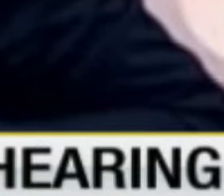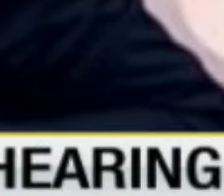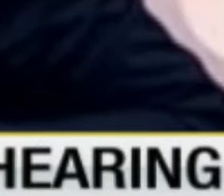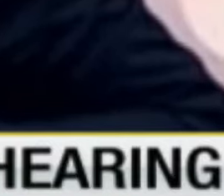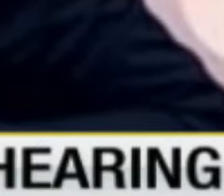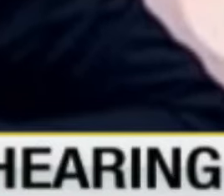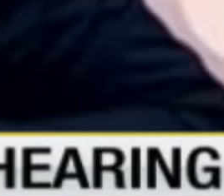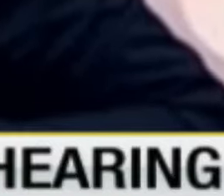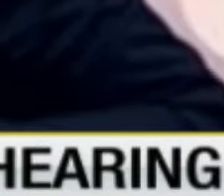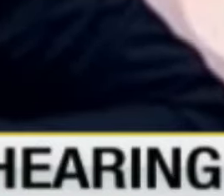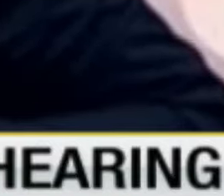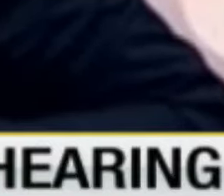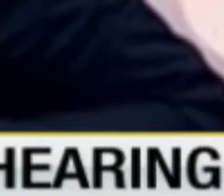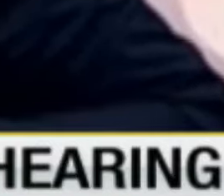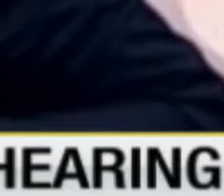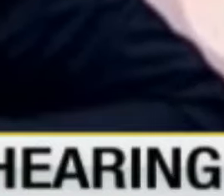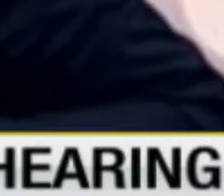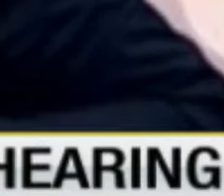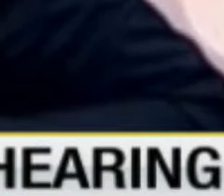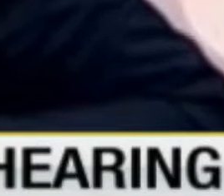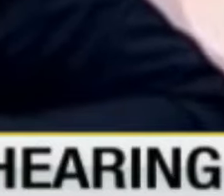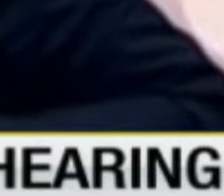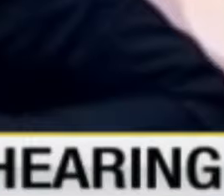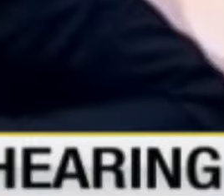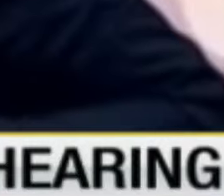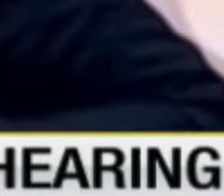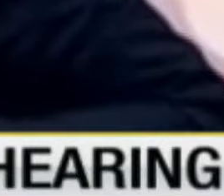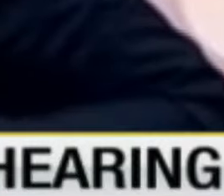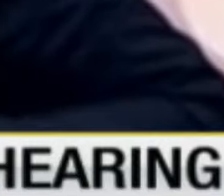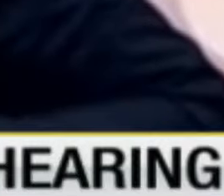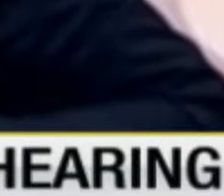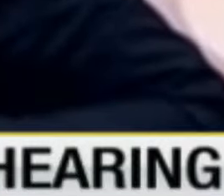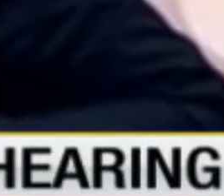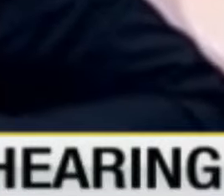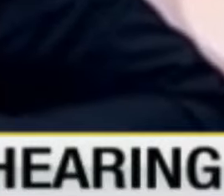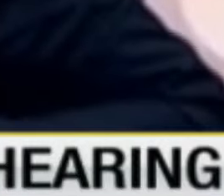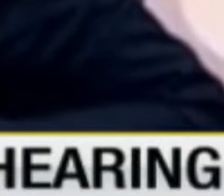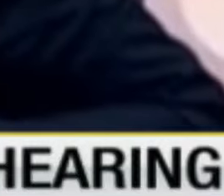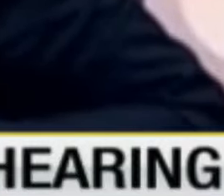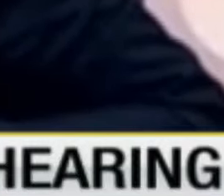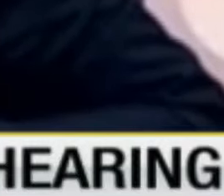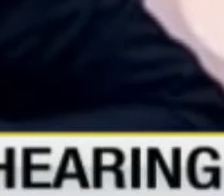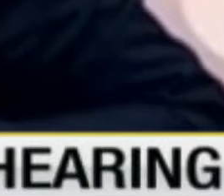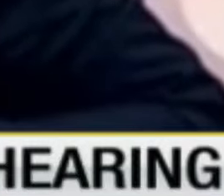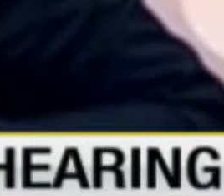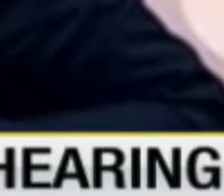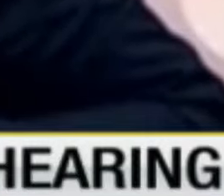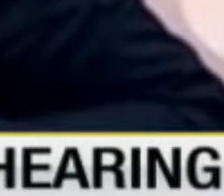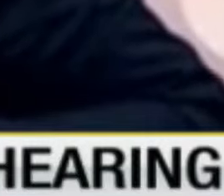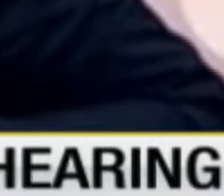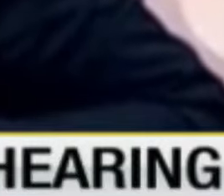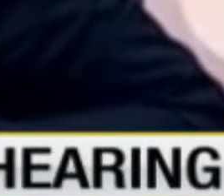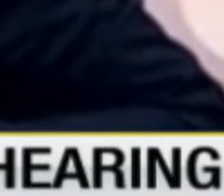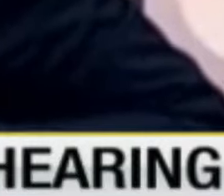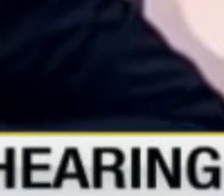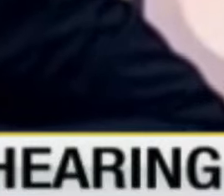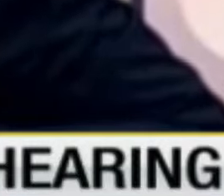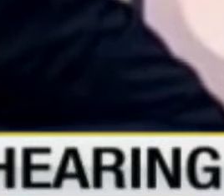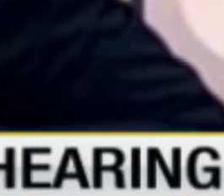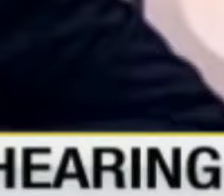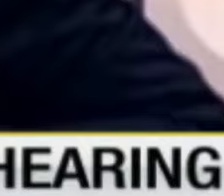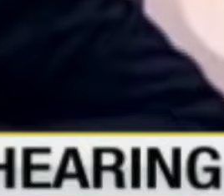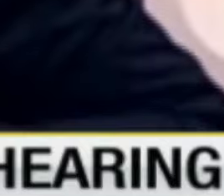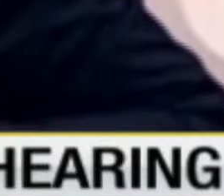by the County Executive under the watchful eye, cover, and protection of the Governor? The County Assembly